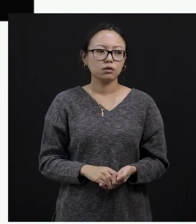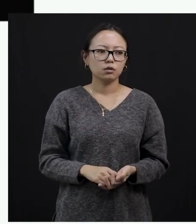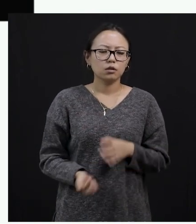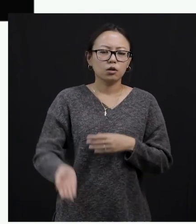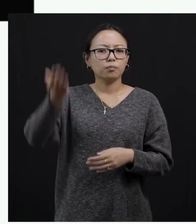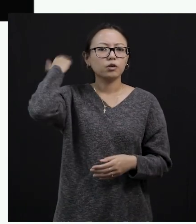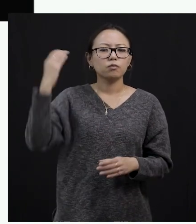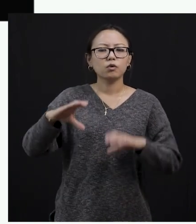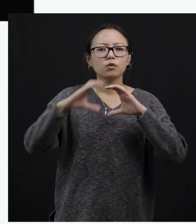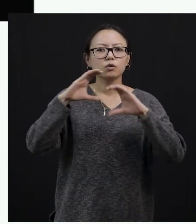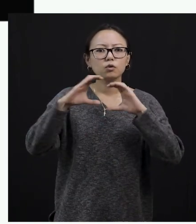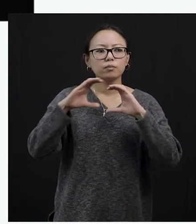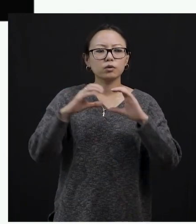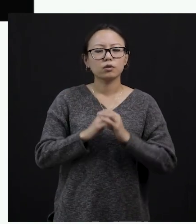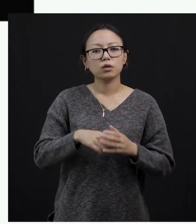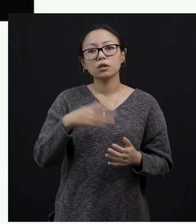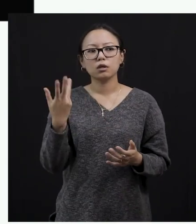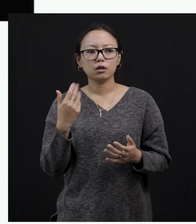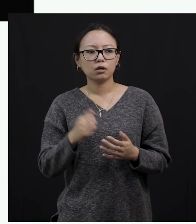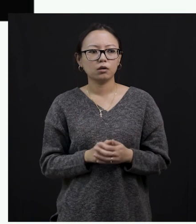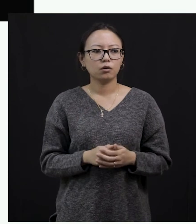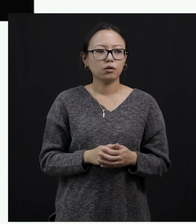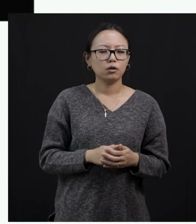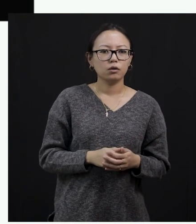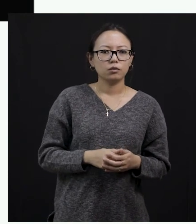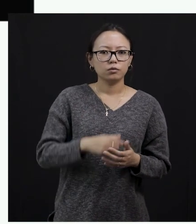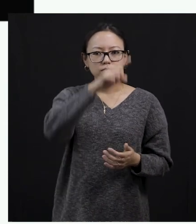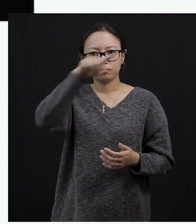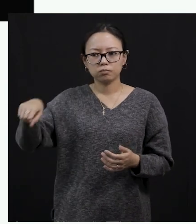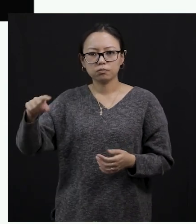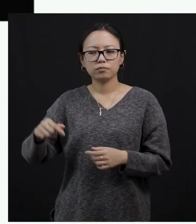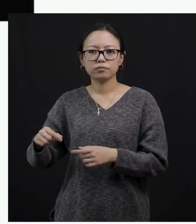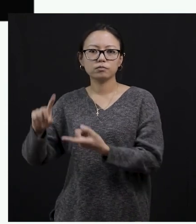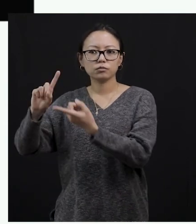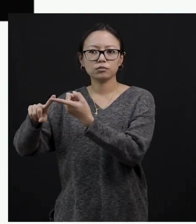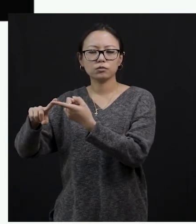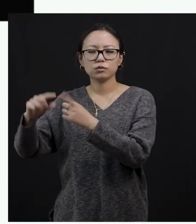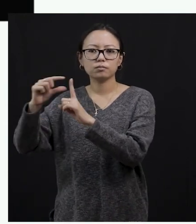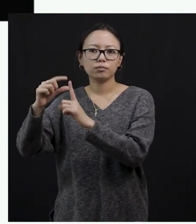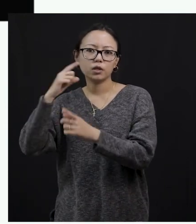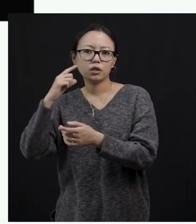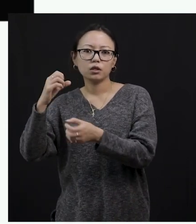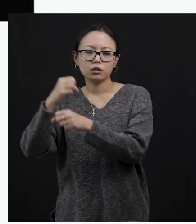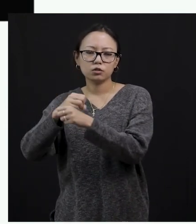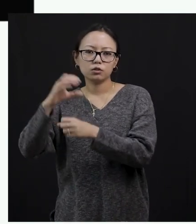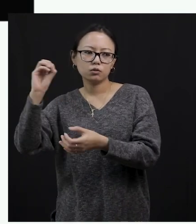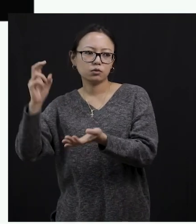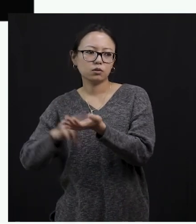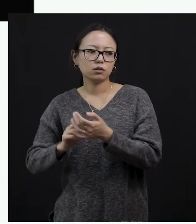using pigeons to communicate, right? To send a message. Number 2, we buy postcards here. Where do we